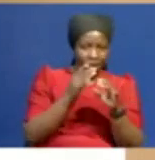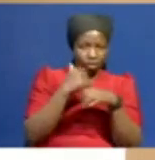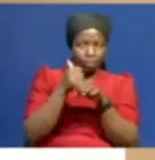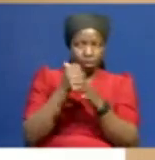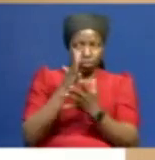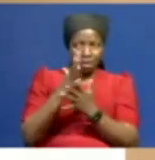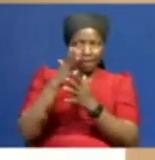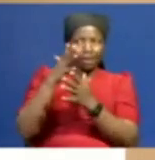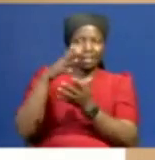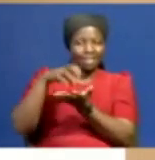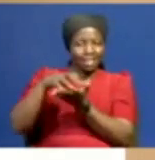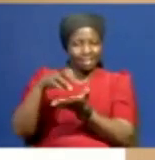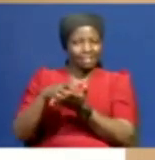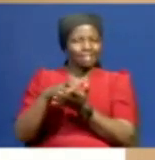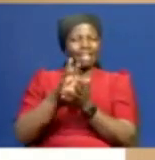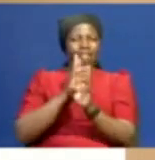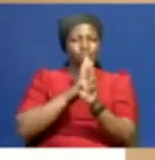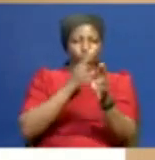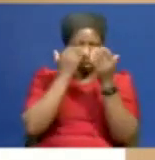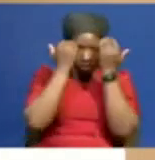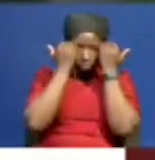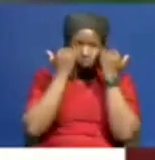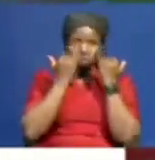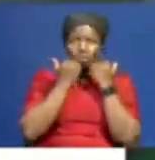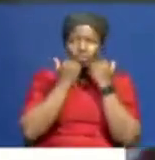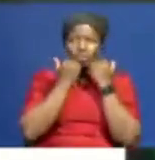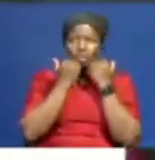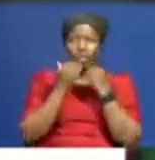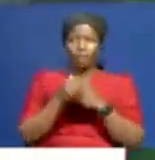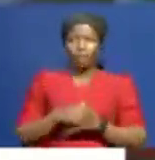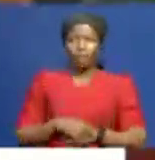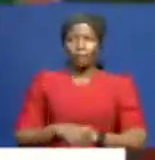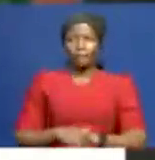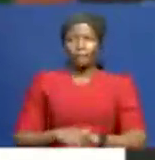prosecuted. Here is Juni Kariso with the details.